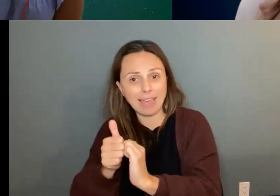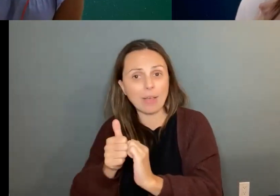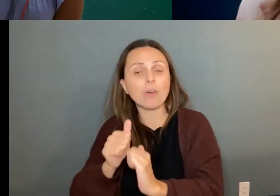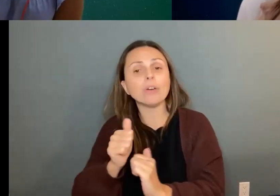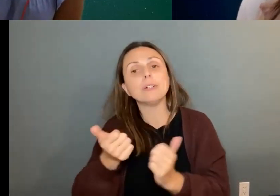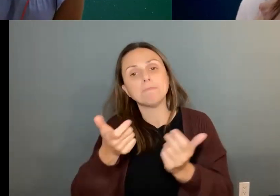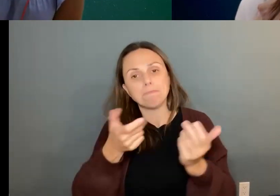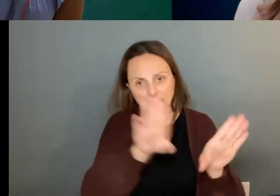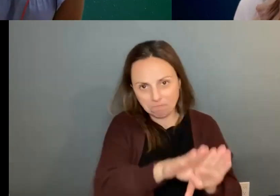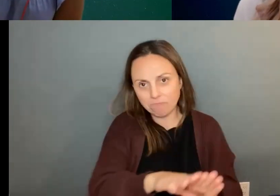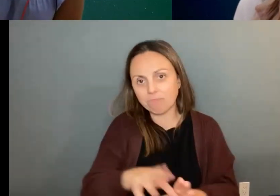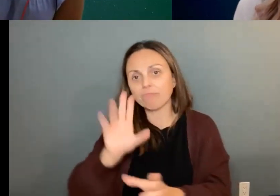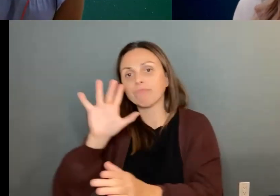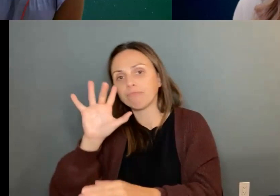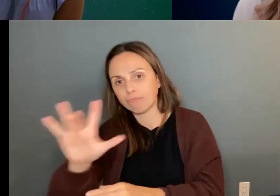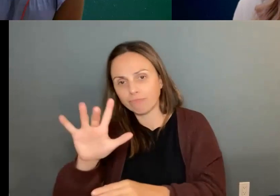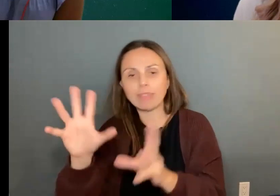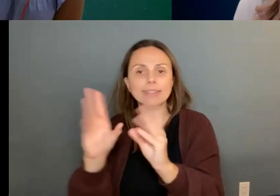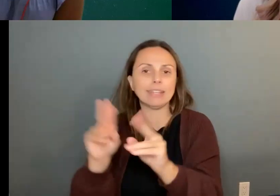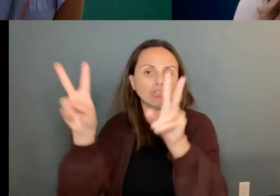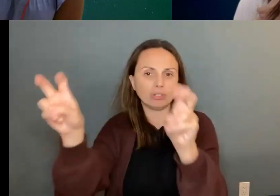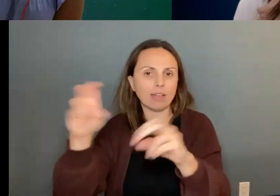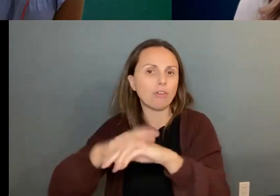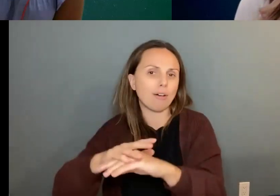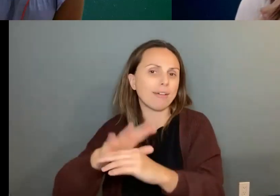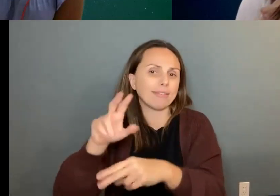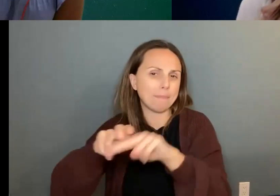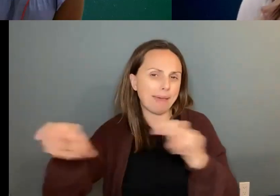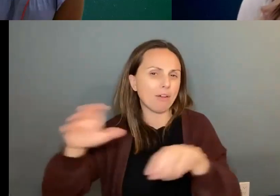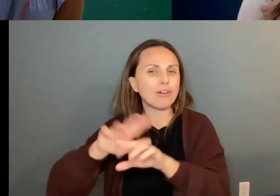by going in and physically clicking on the session title on the panel, which is